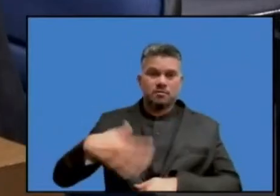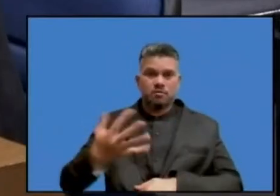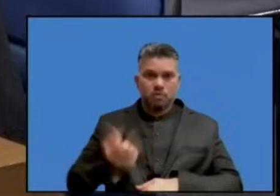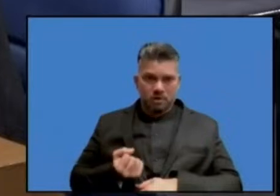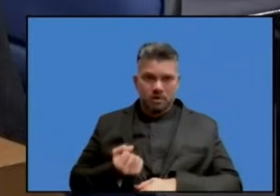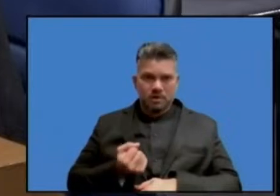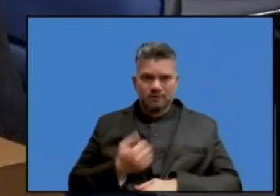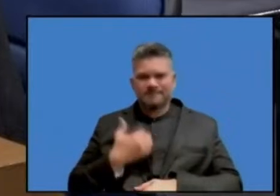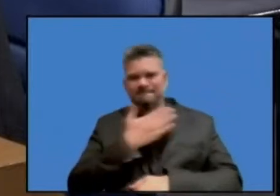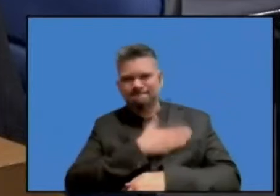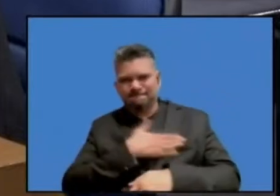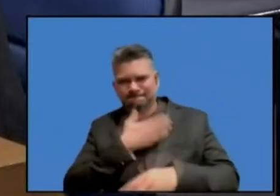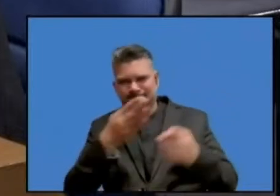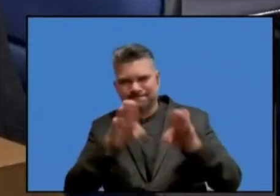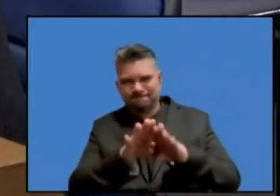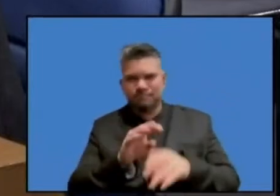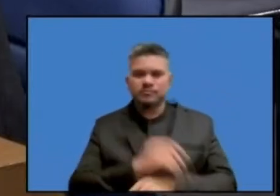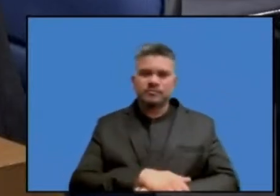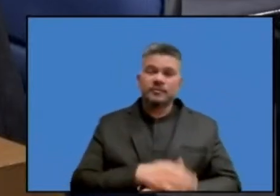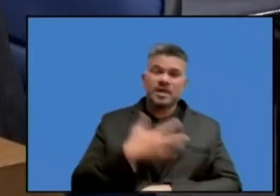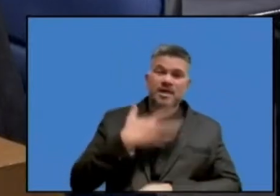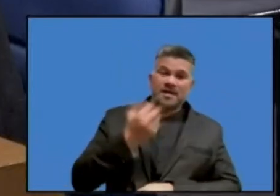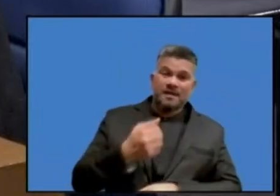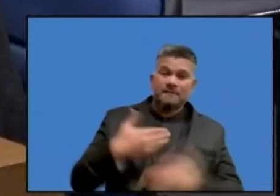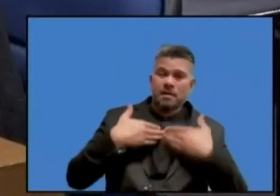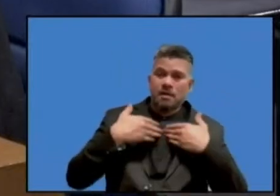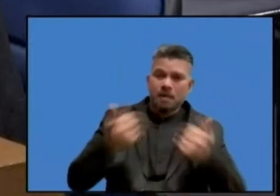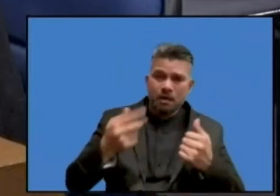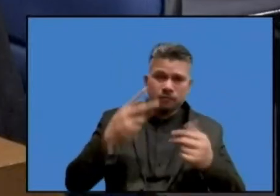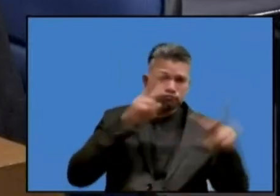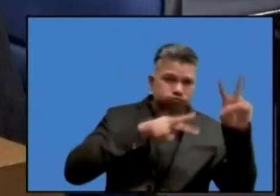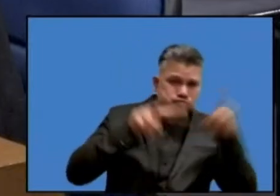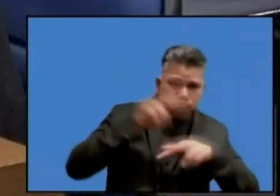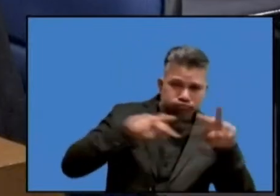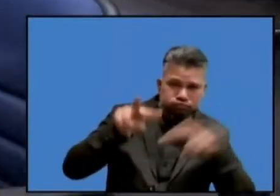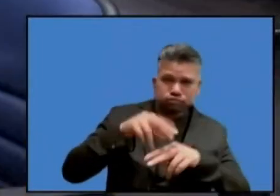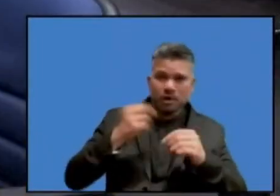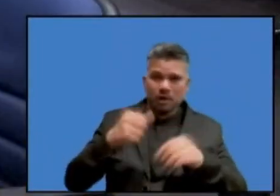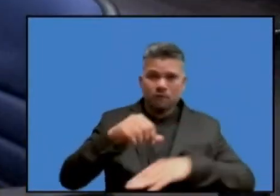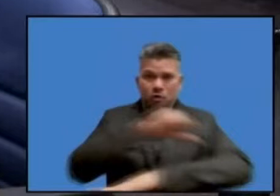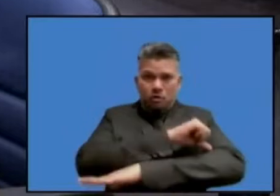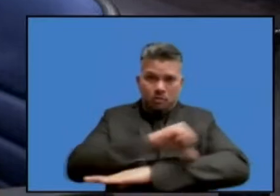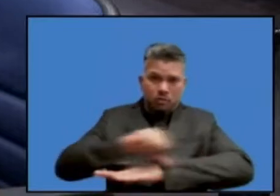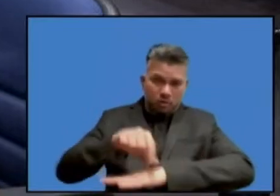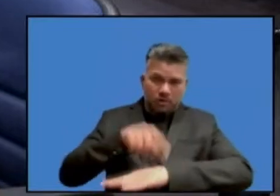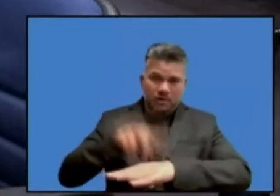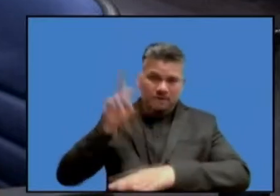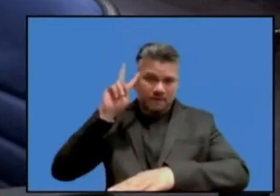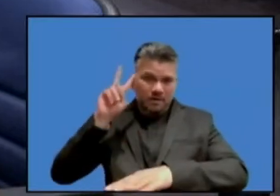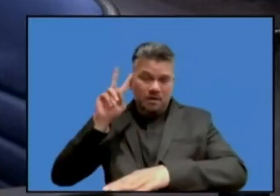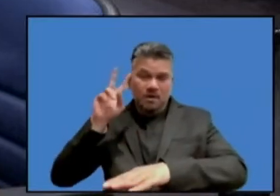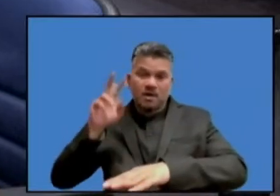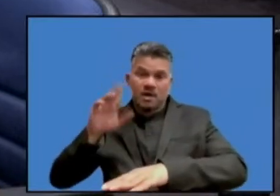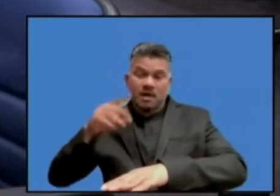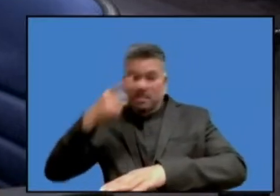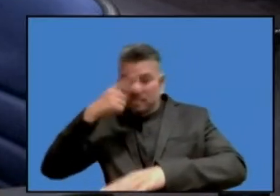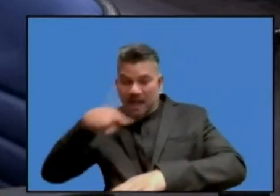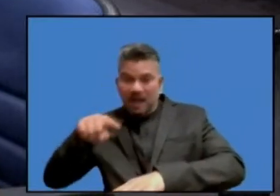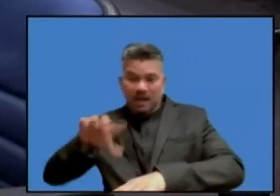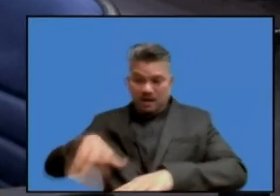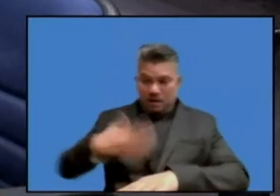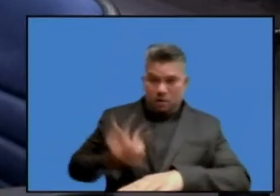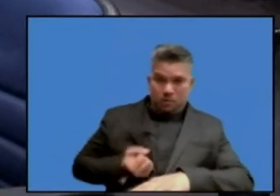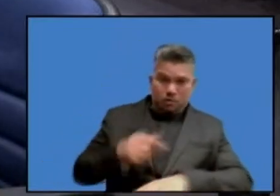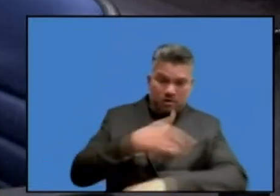health surveillance system at the border crossing points along the Cambodia-Thailand border and provide a low-cost social